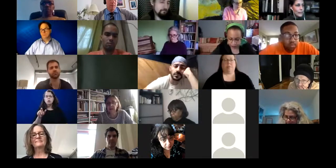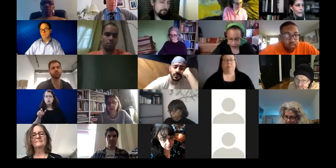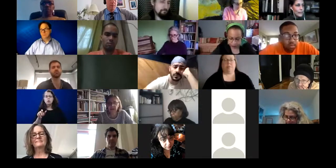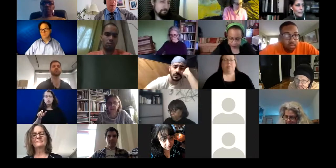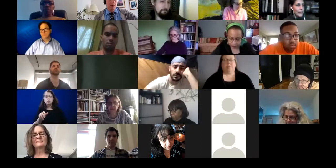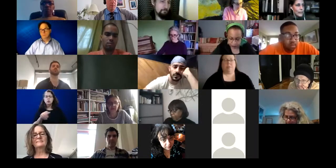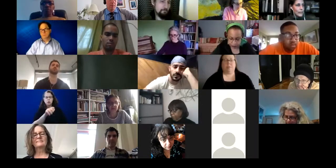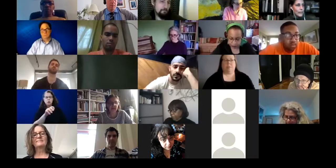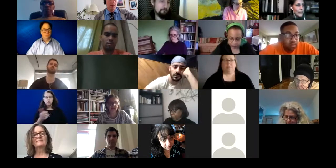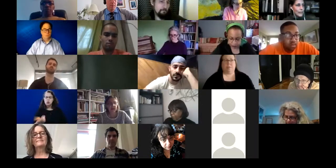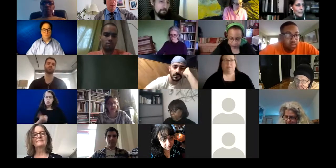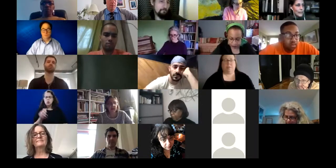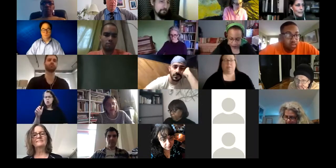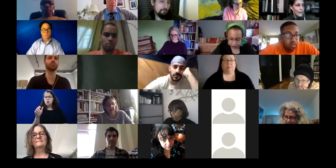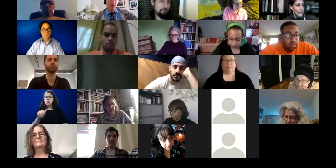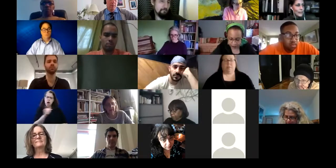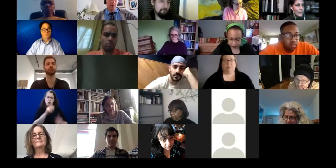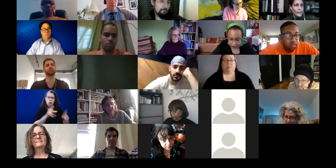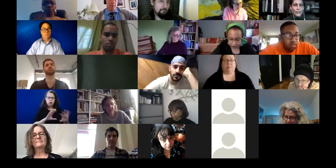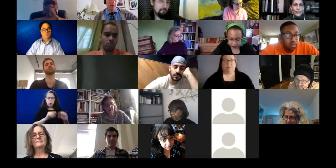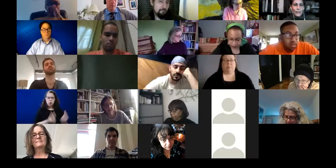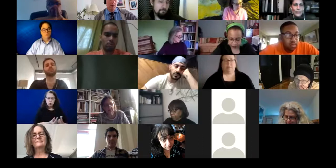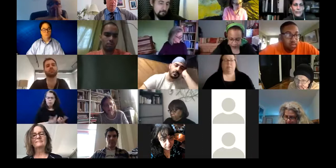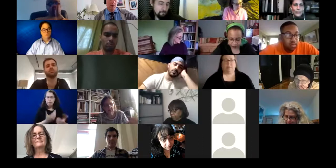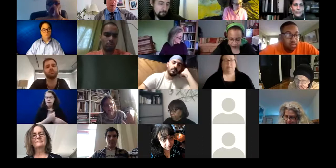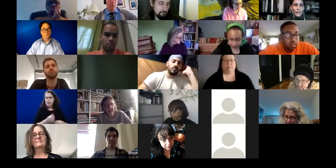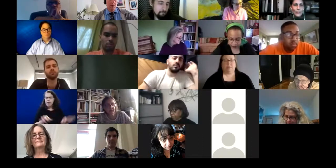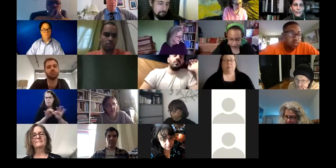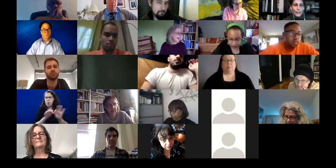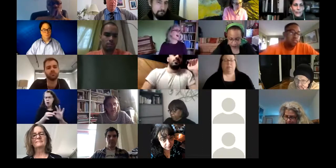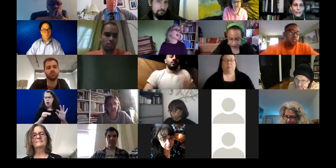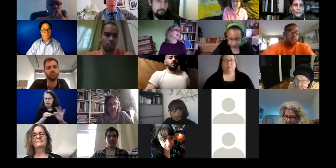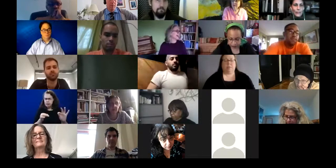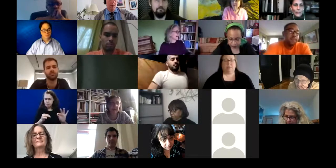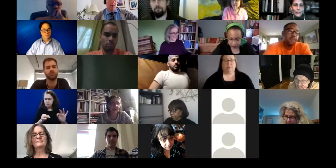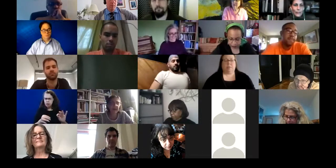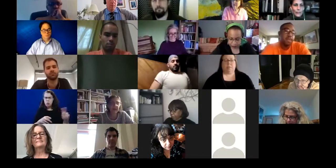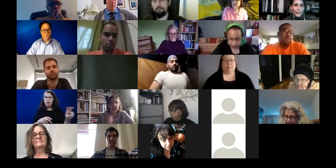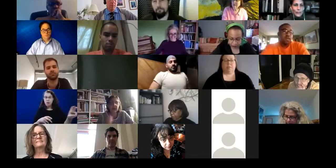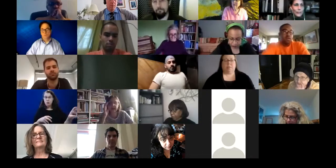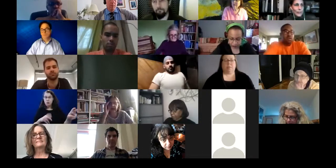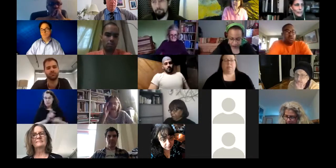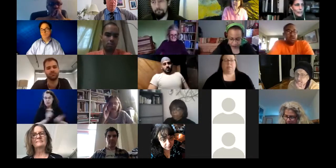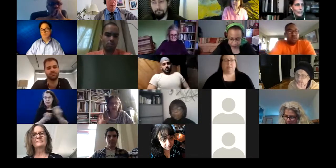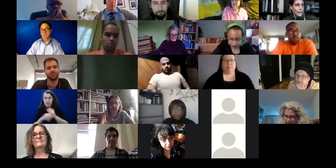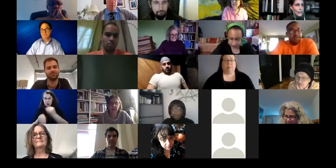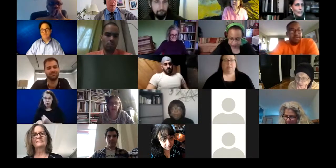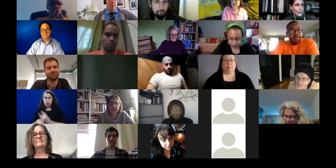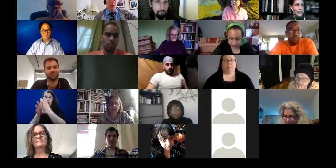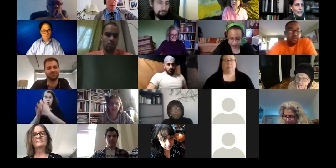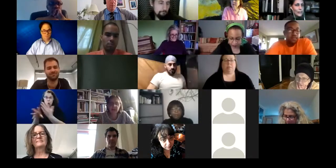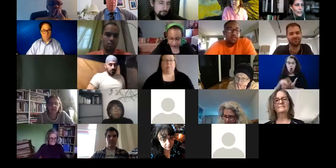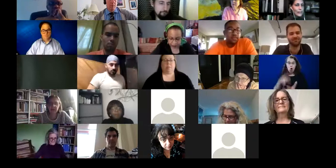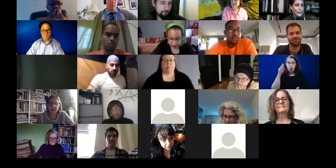important comment about when coming, right, transferring to remote learning, that actually